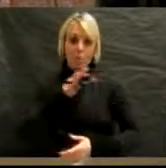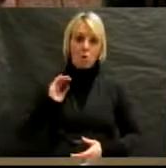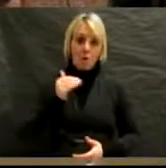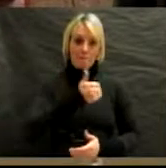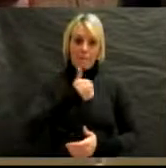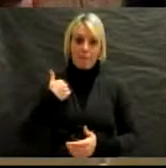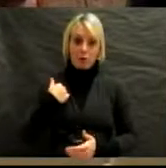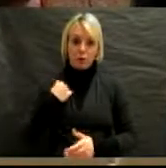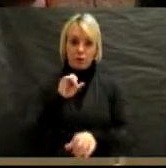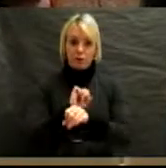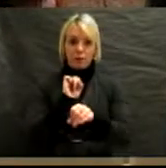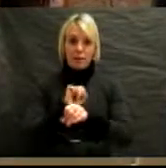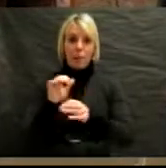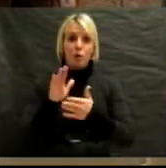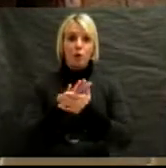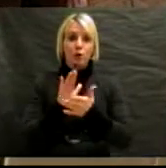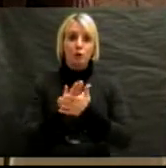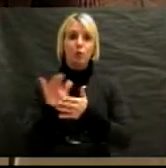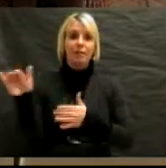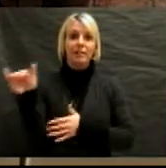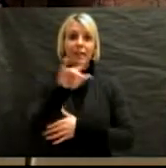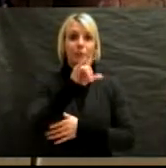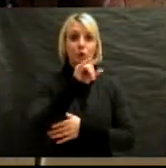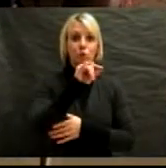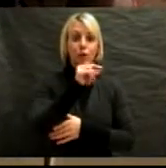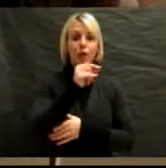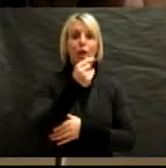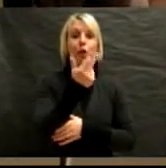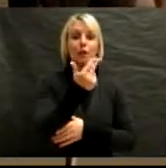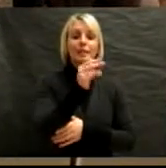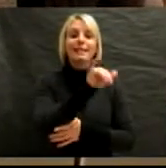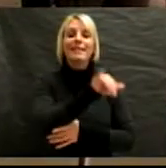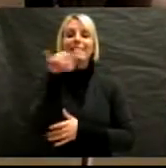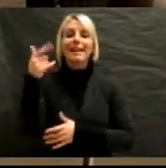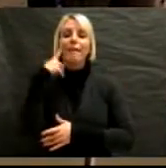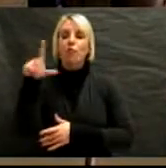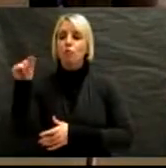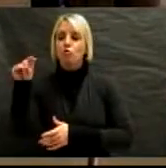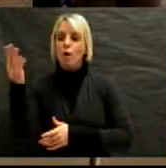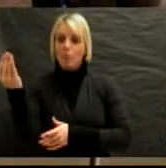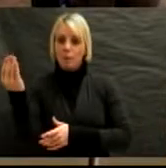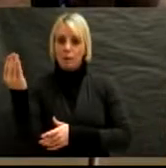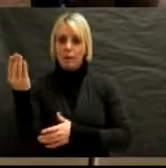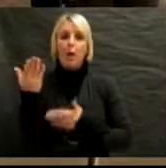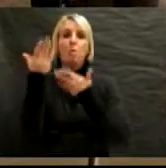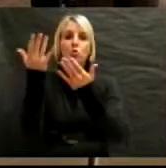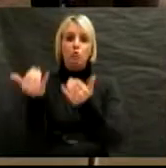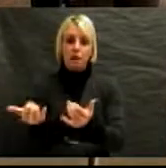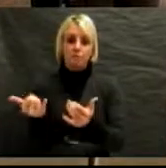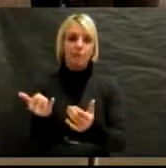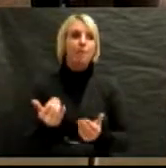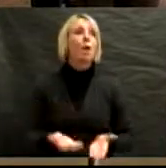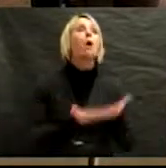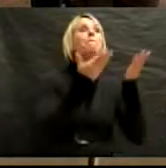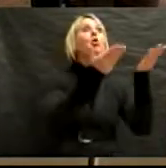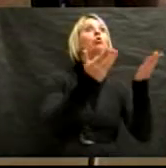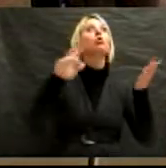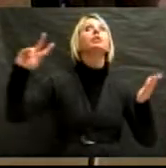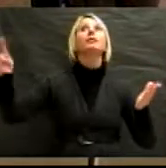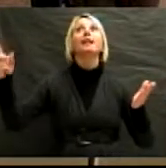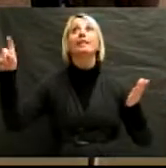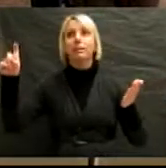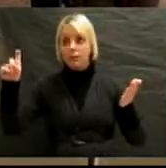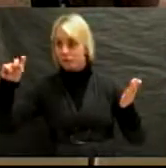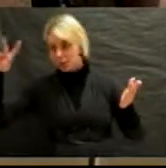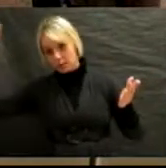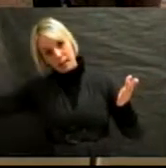2014. I'll entertain a motion at this time. So moved. Is there a second? Second. We have a motion and a second. Any further discussion? Mr. Chair,